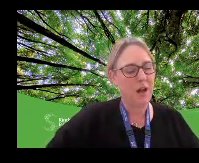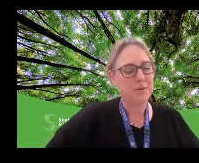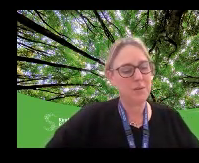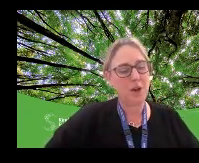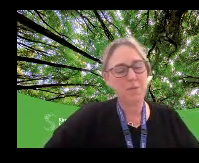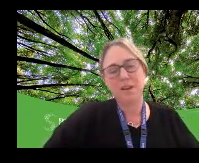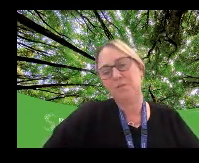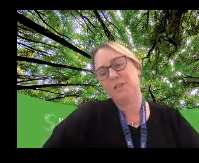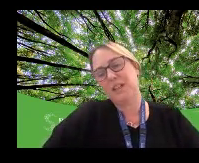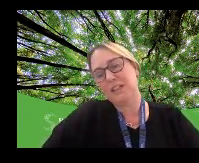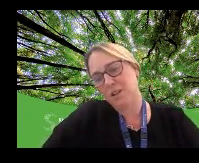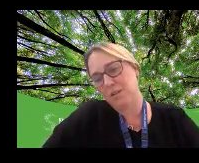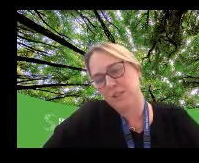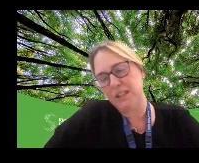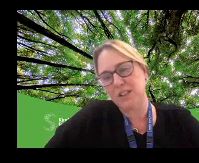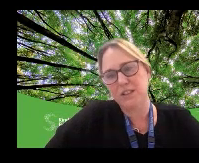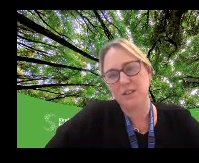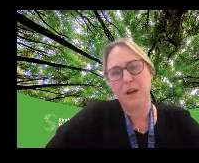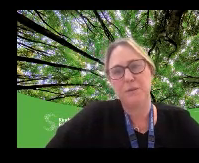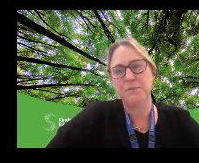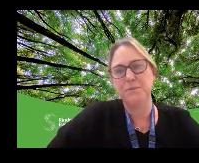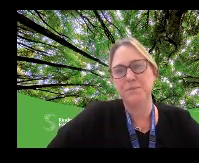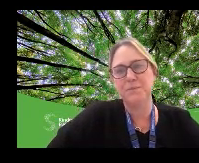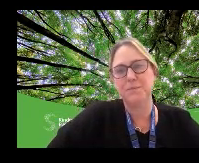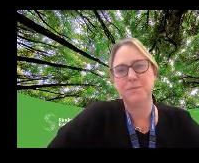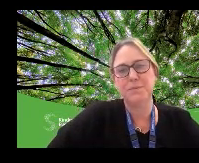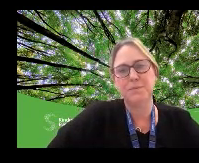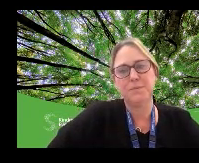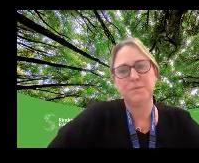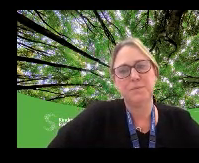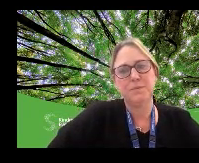well. So we're hoping it will facilitate conversations as well.